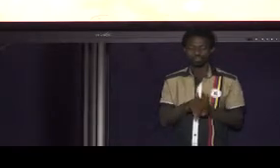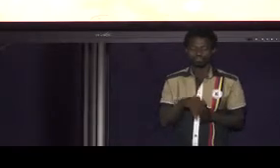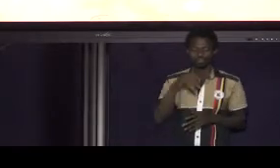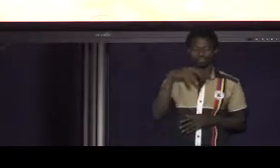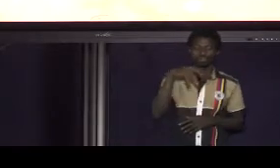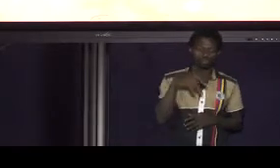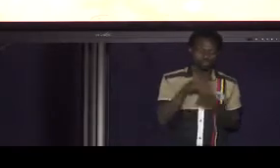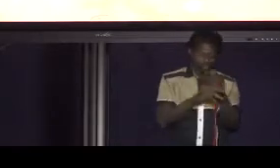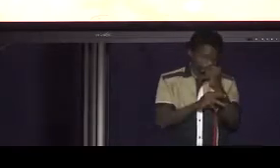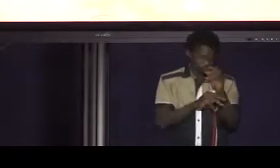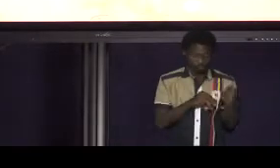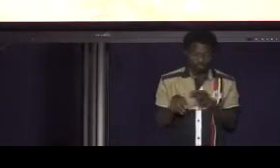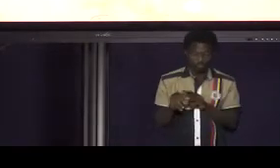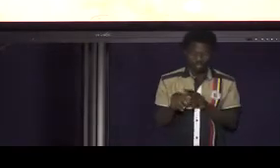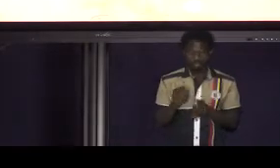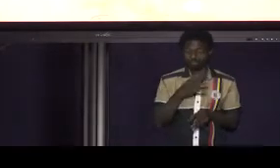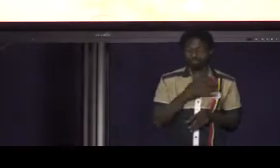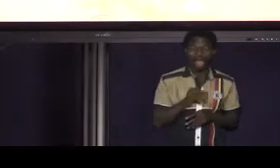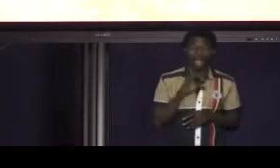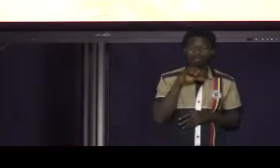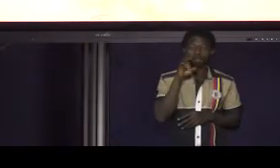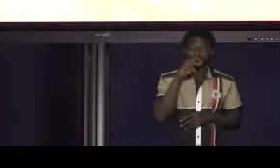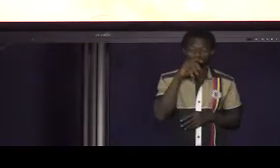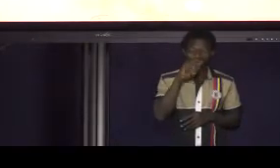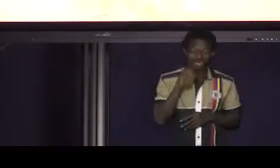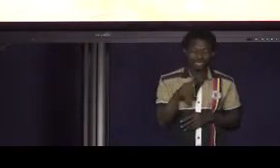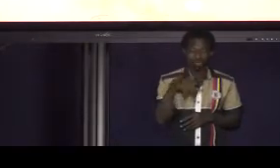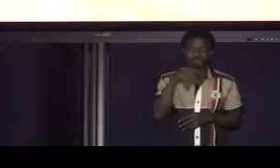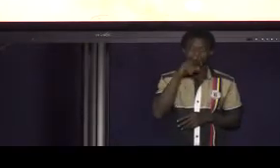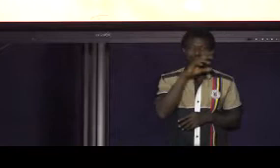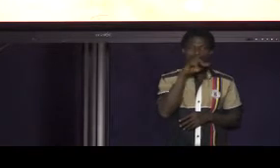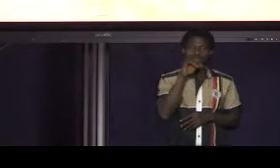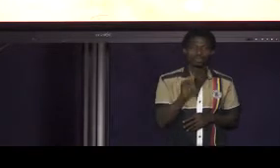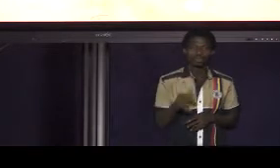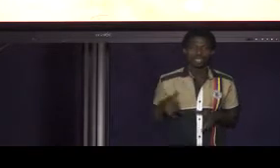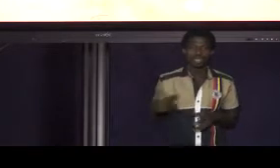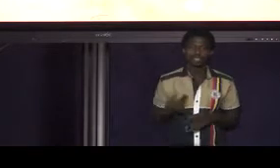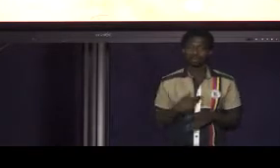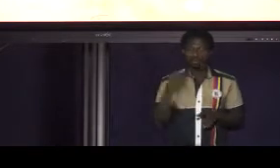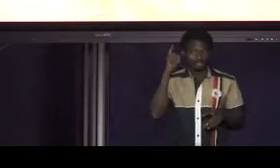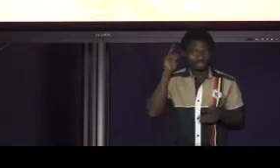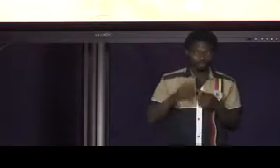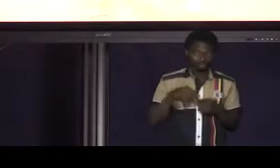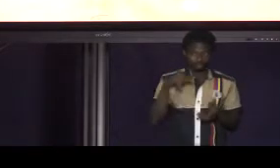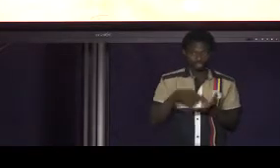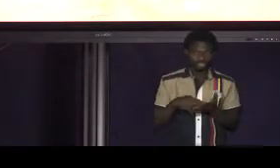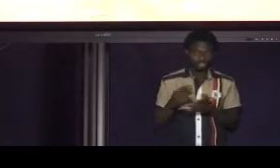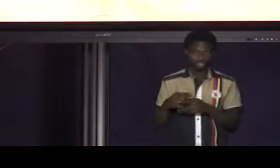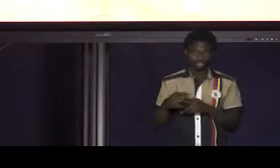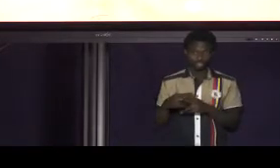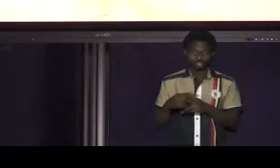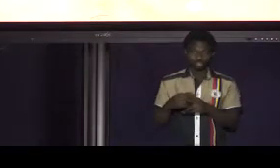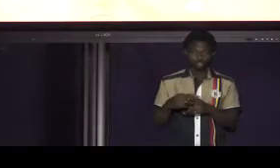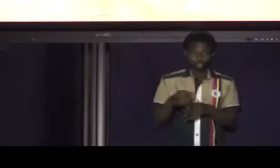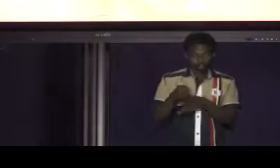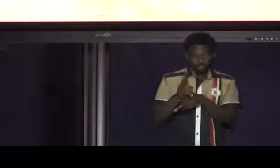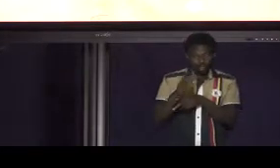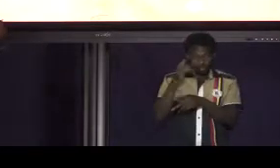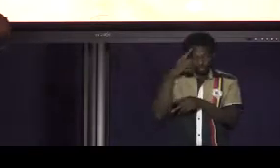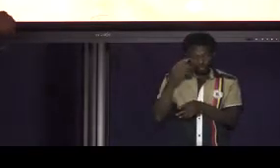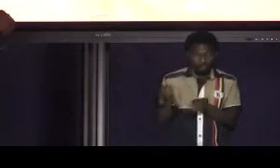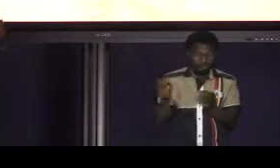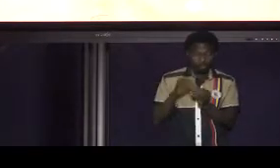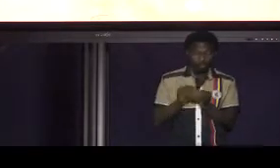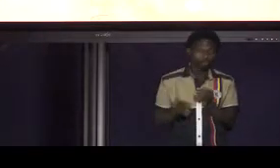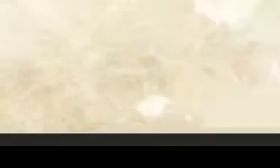complex or compound pulley. Now let's listen and watch this short video for more explanation on